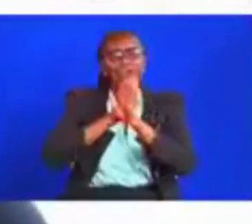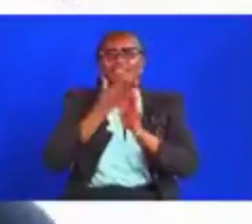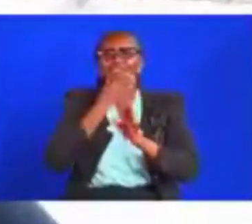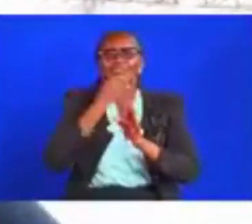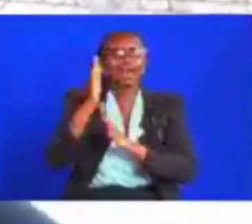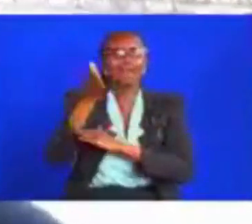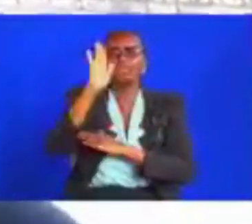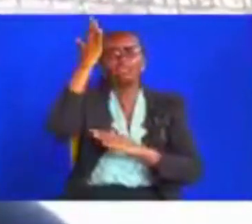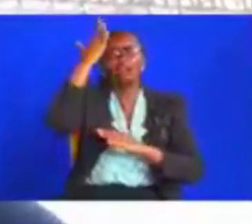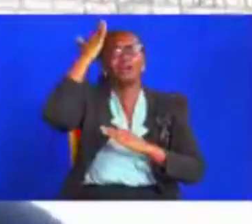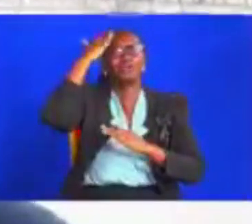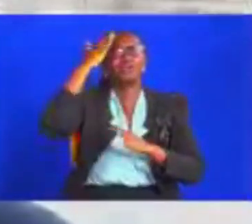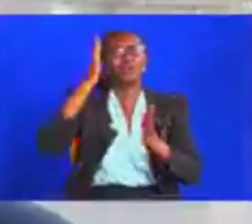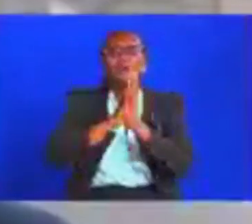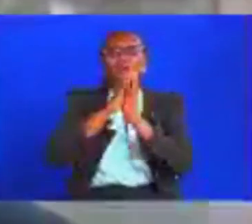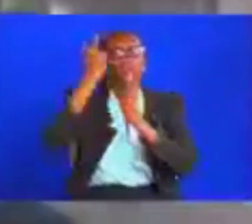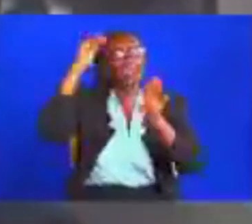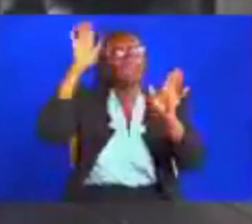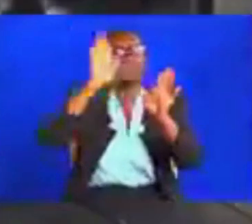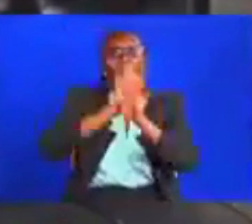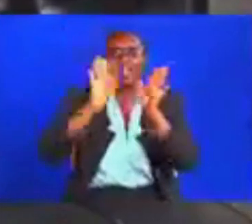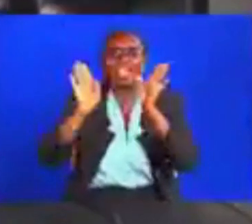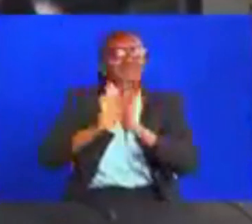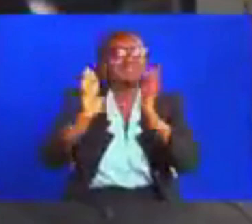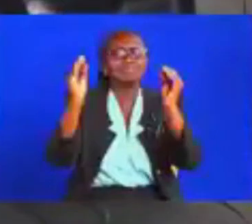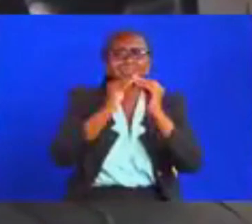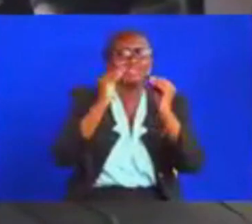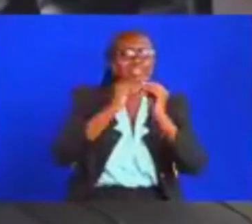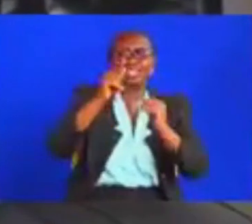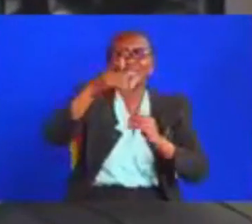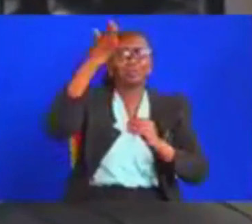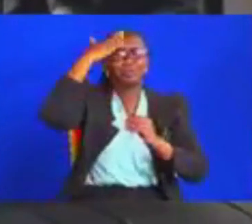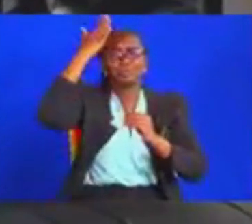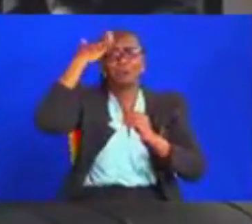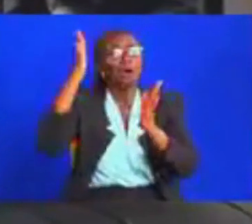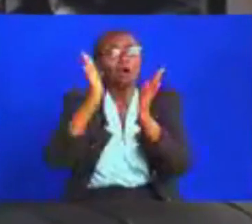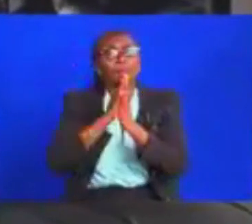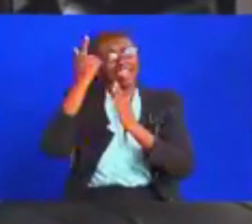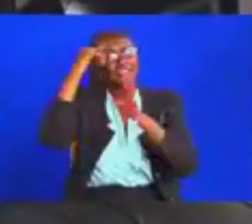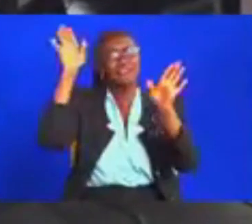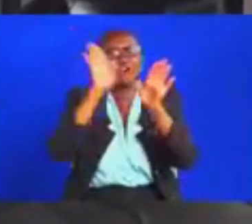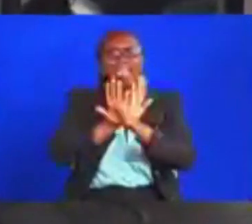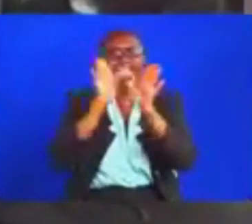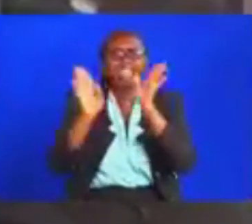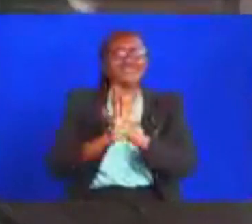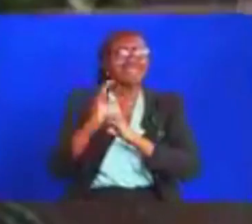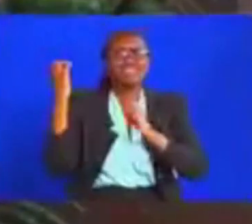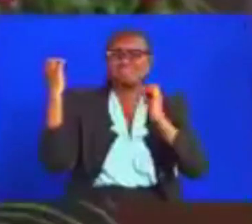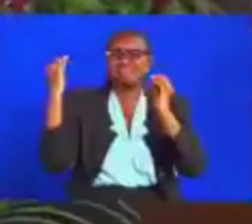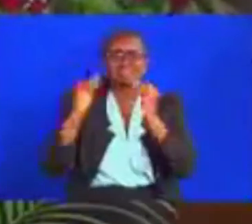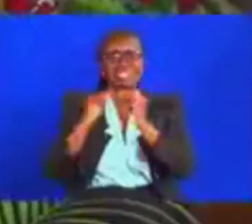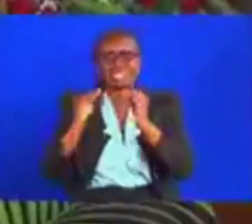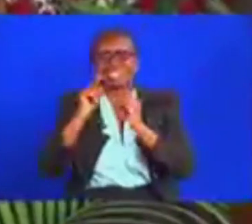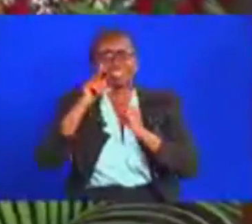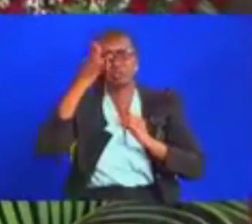know. Pray for every conference you know. Pray for every revival platform you know.